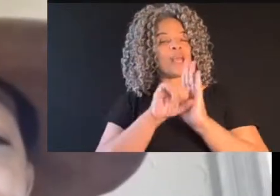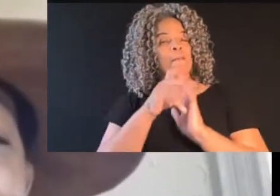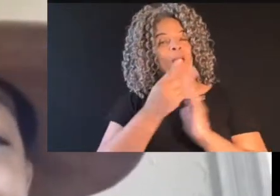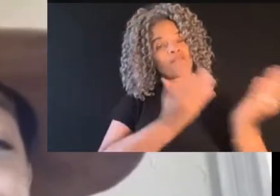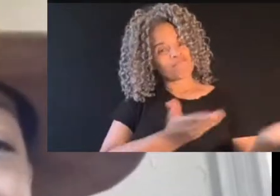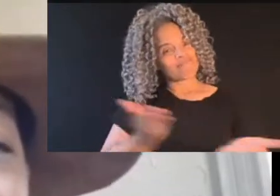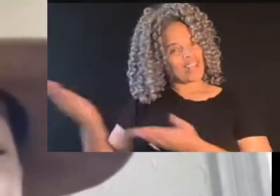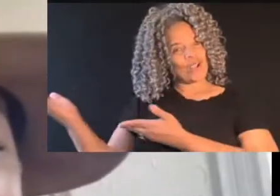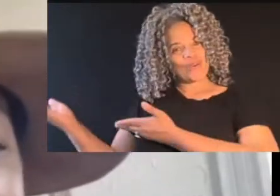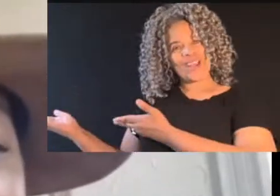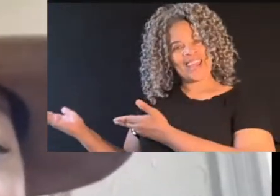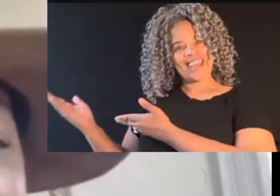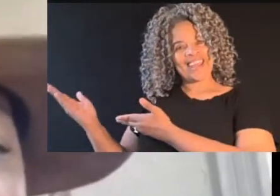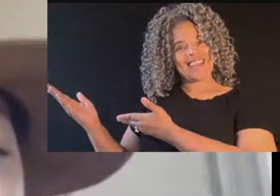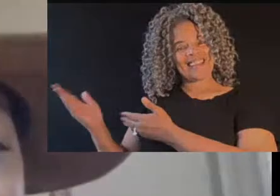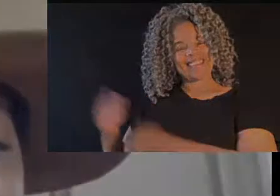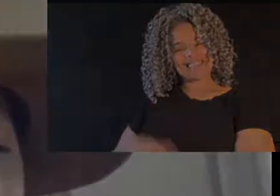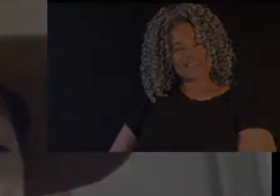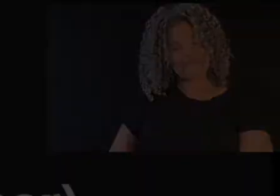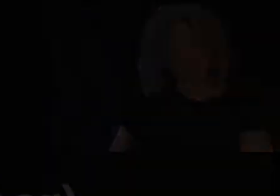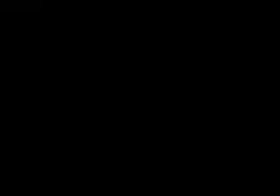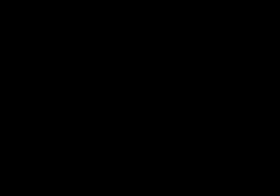Allison.